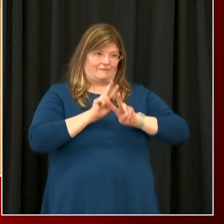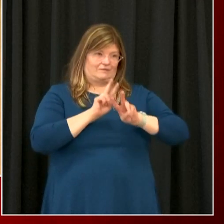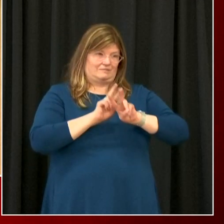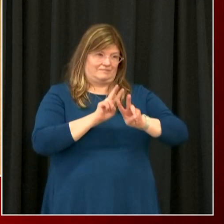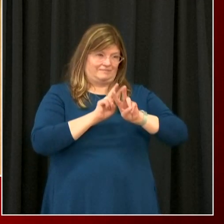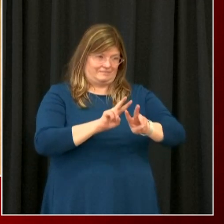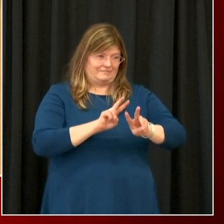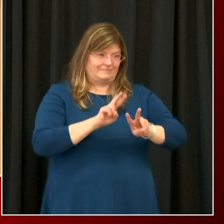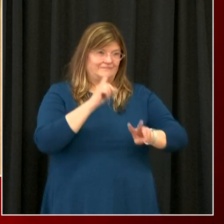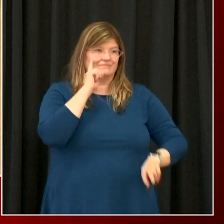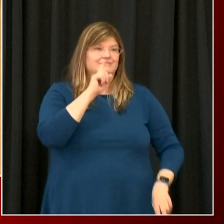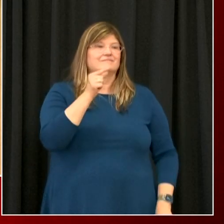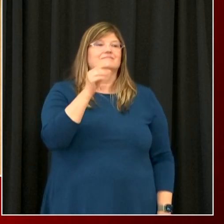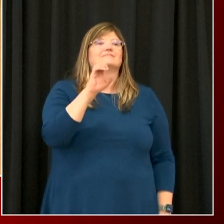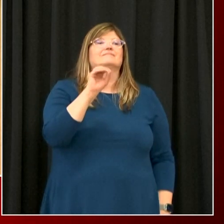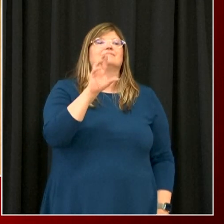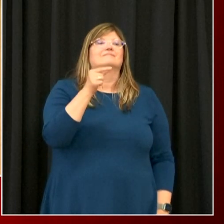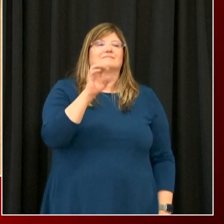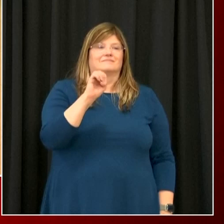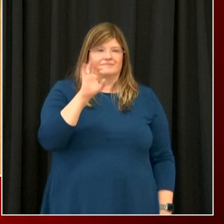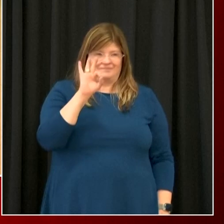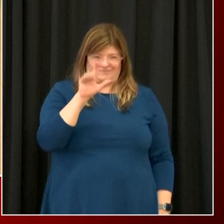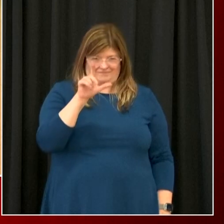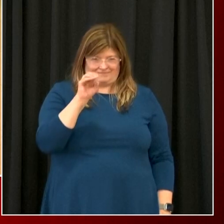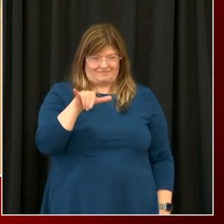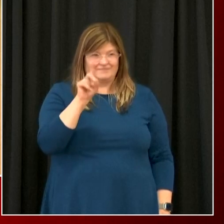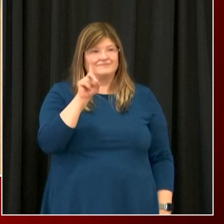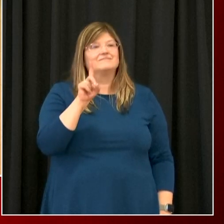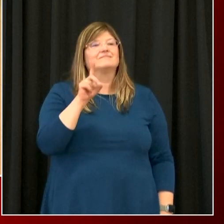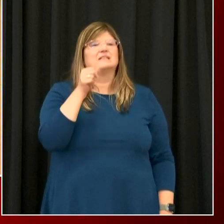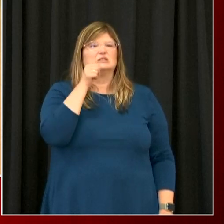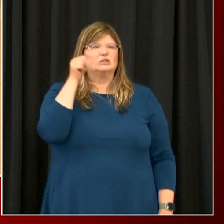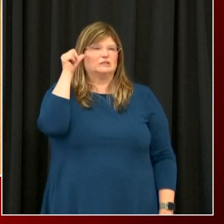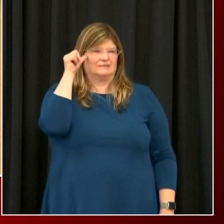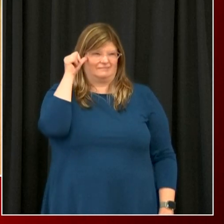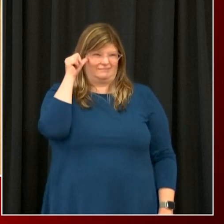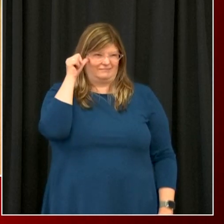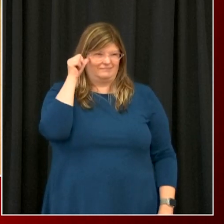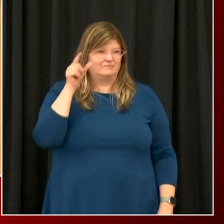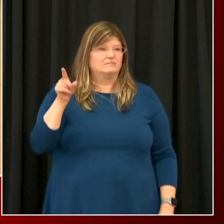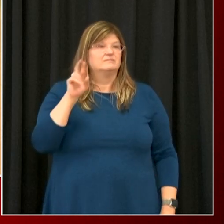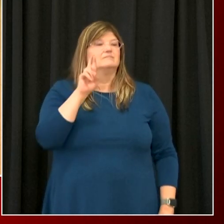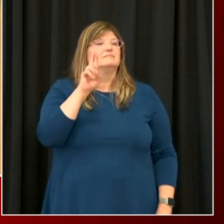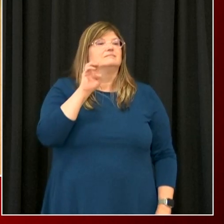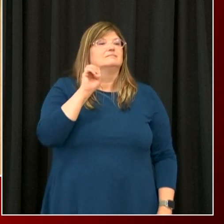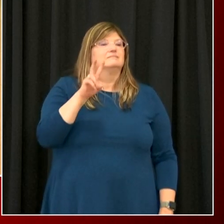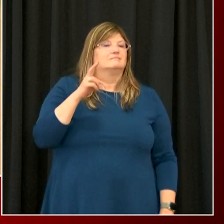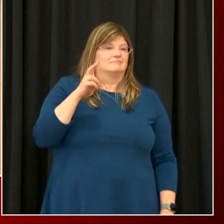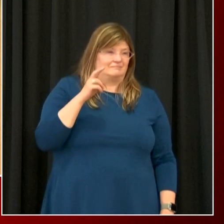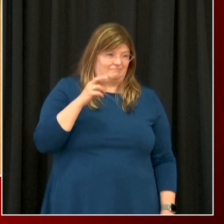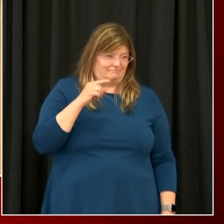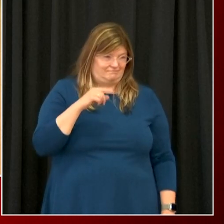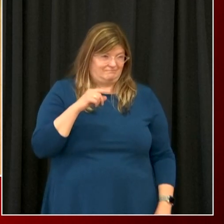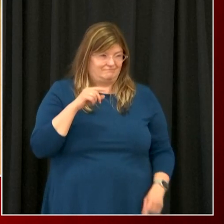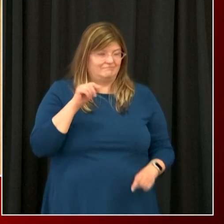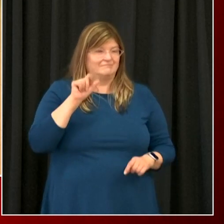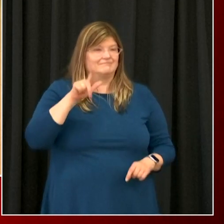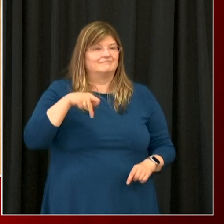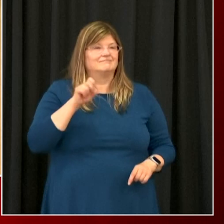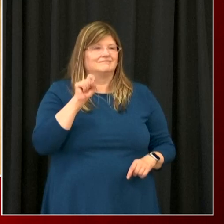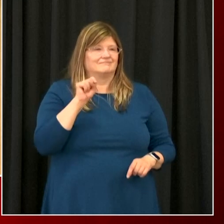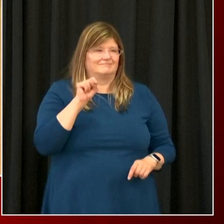Floyd yesterday. The Reverend Al Sharpton said that he was going to convene a march on Washington sometime in